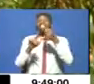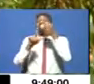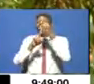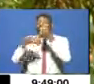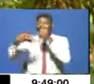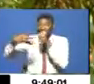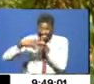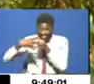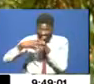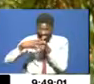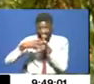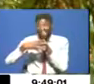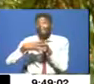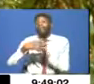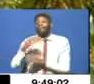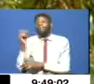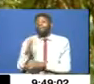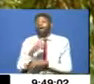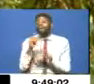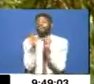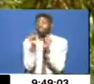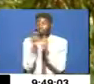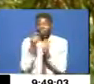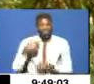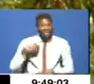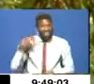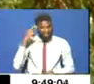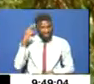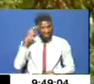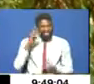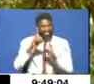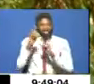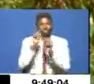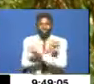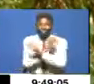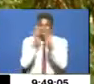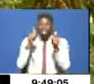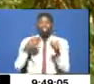1969, November. I remember the date very well. Mm-hmm.